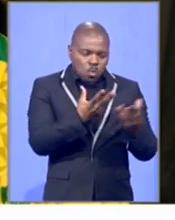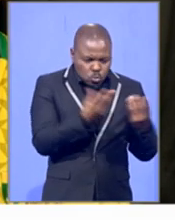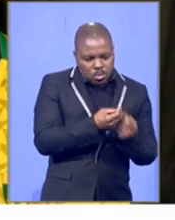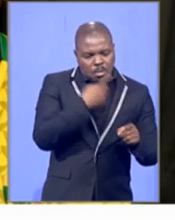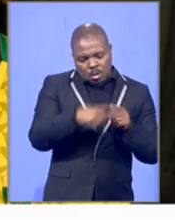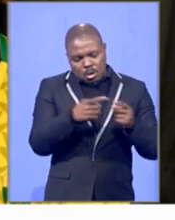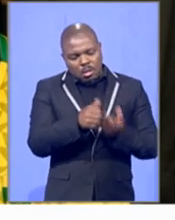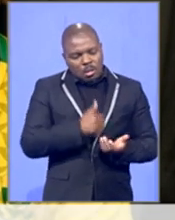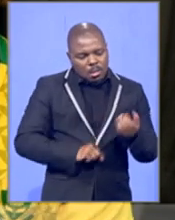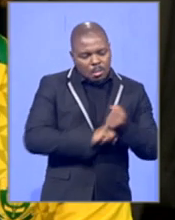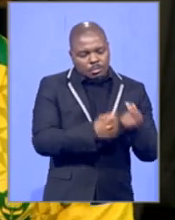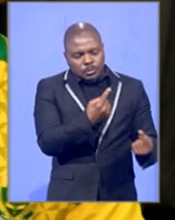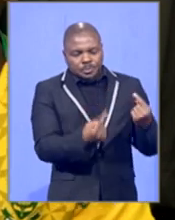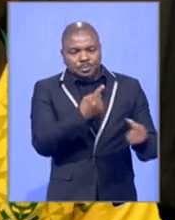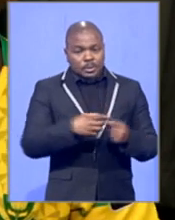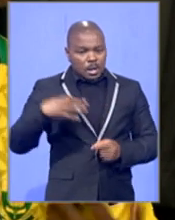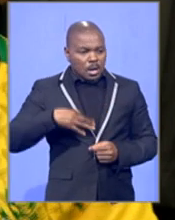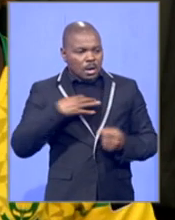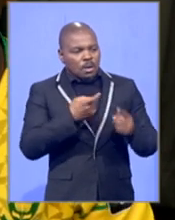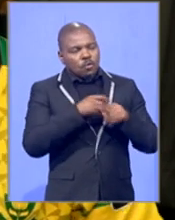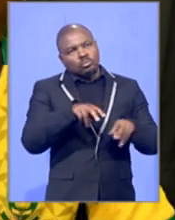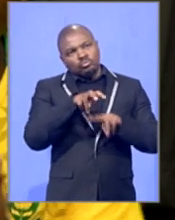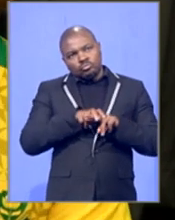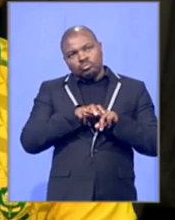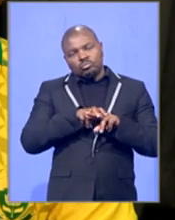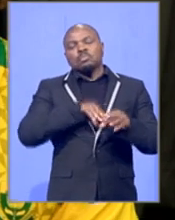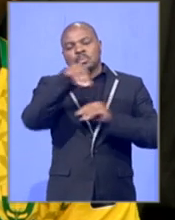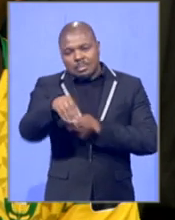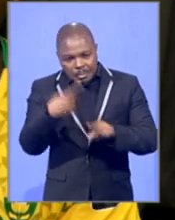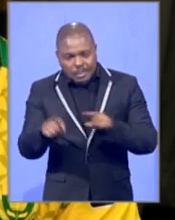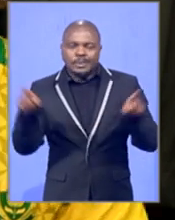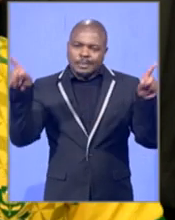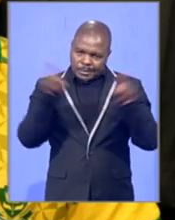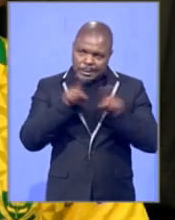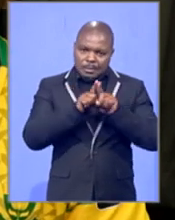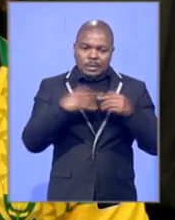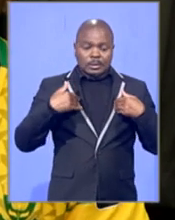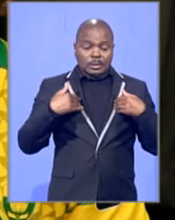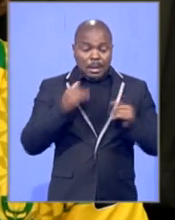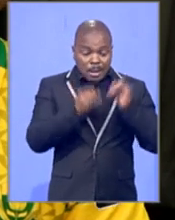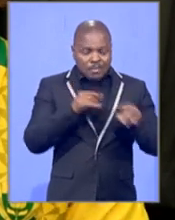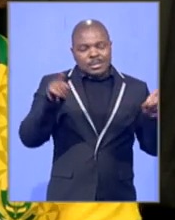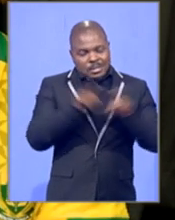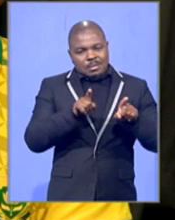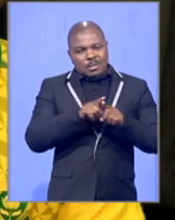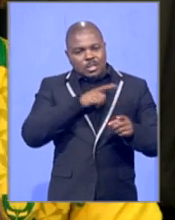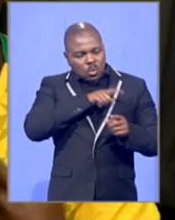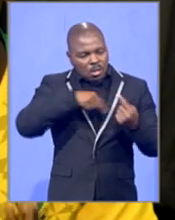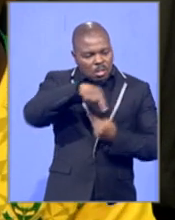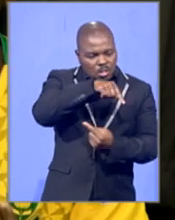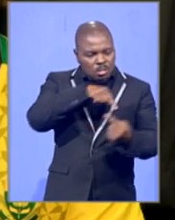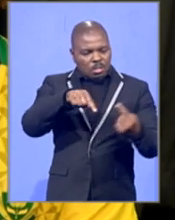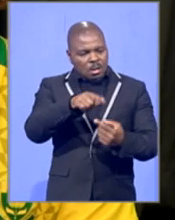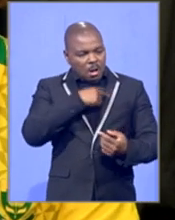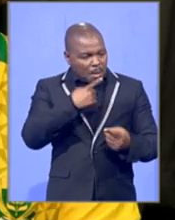other. And you know, the girls that come from the bench have the same energy that the starting 11 has. That's why you see the rotation of players. If you're not playing, you're